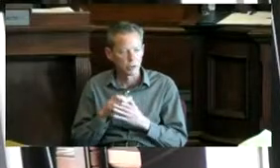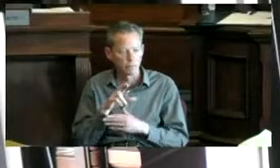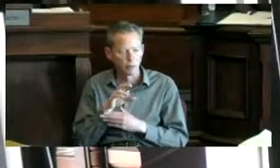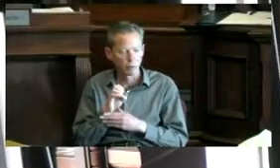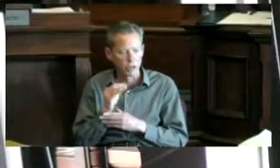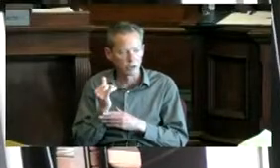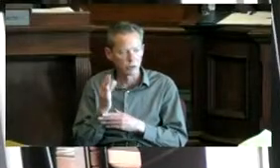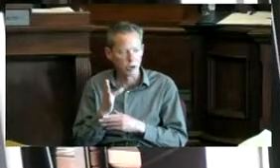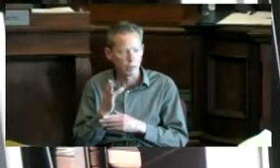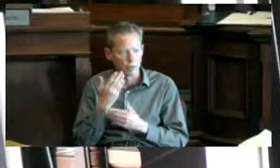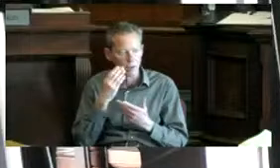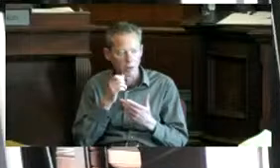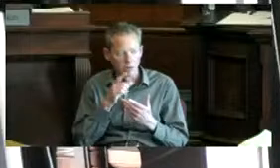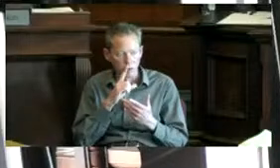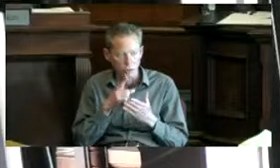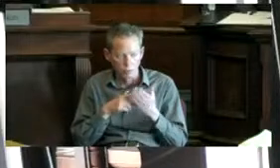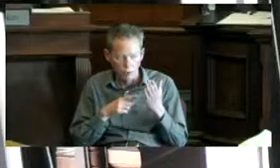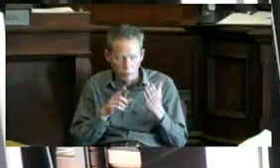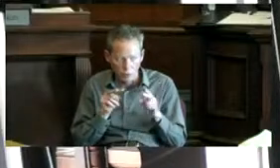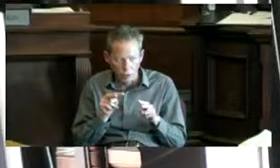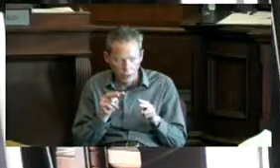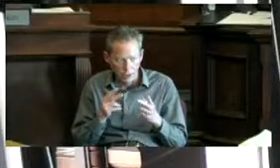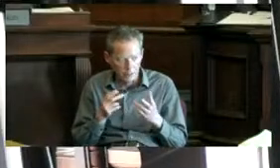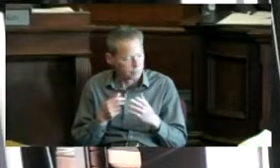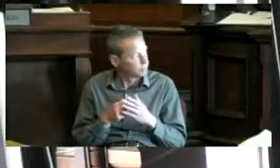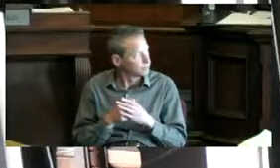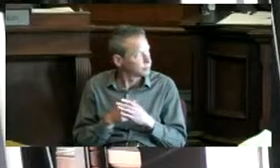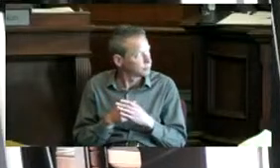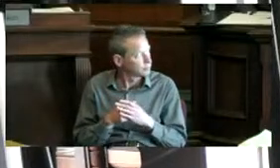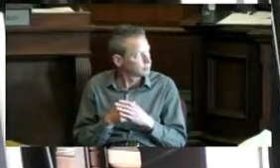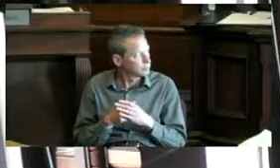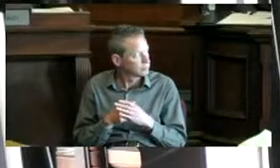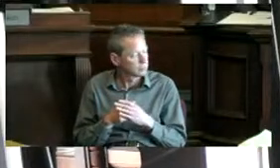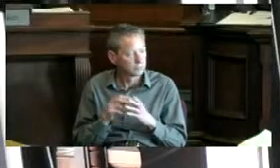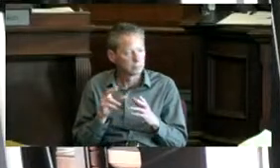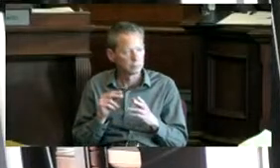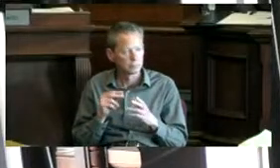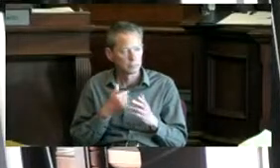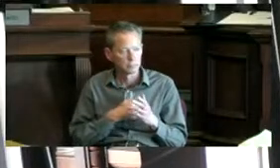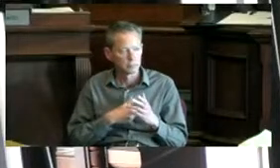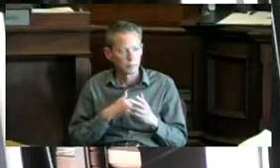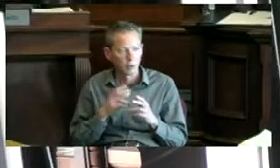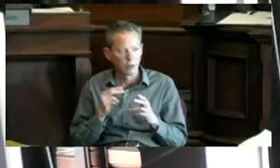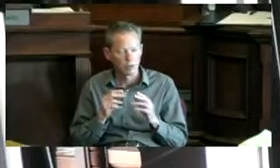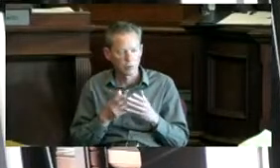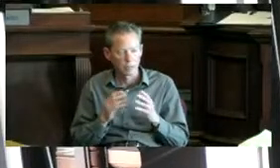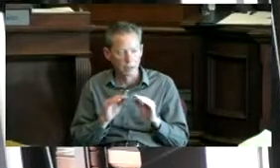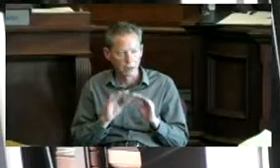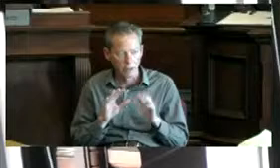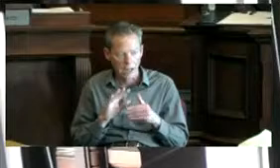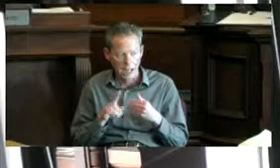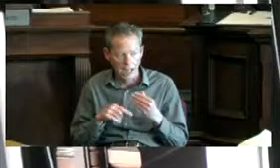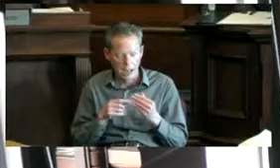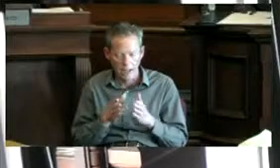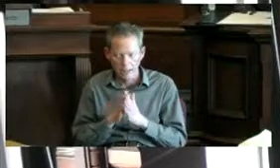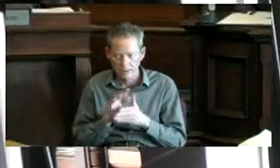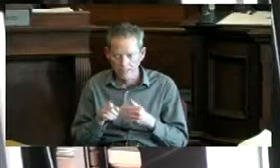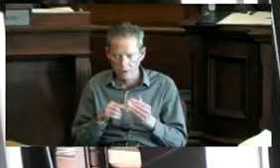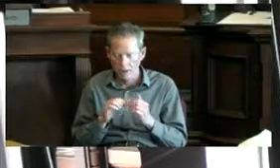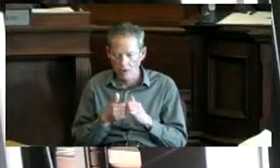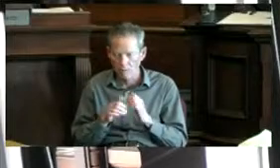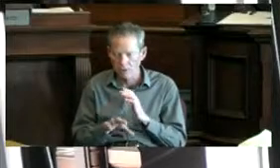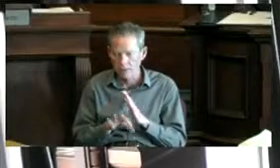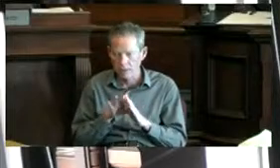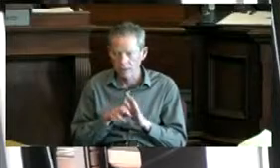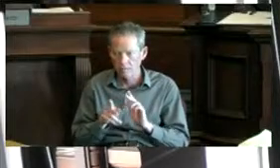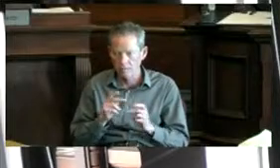So I wasn't sure what you were looking at, and I apologize. Like I said, for like this. No, it's fine. I just wanted to be clear. Were you asking about, you know, how we'll go about